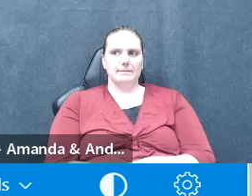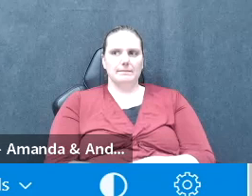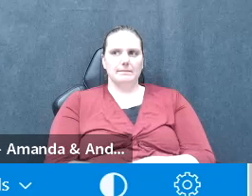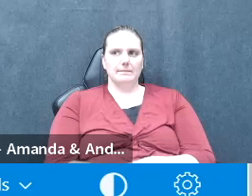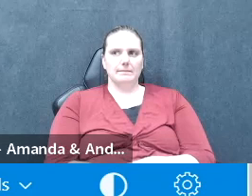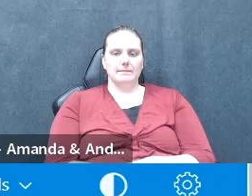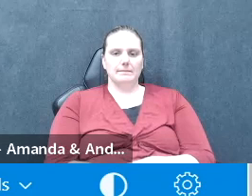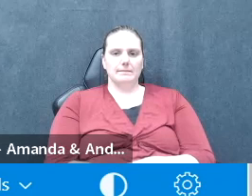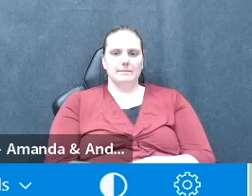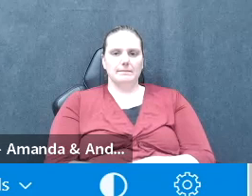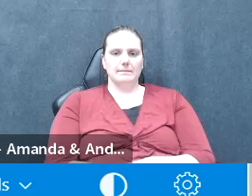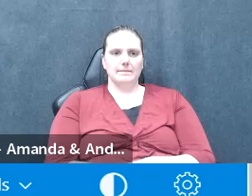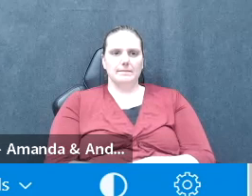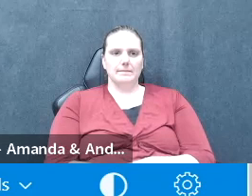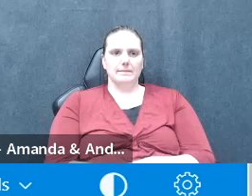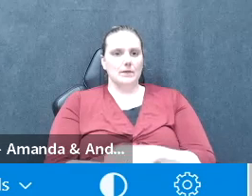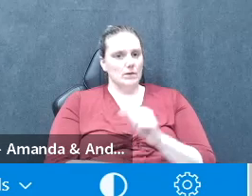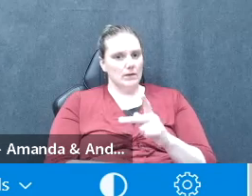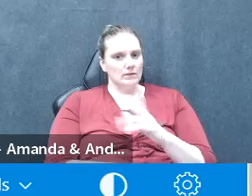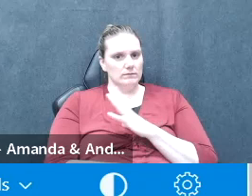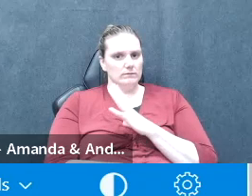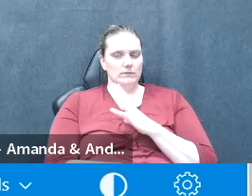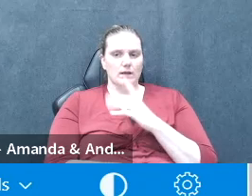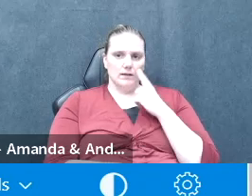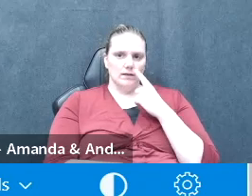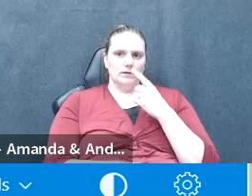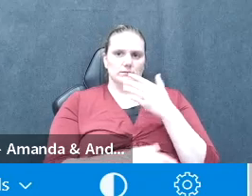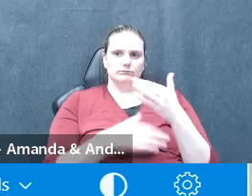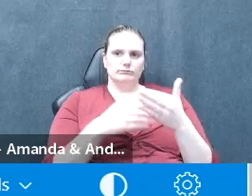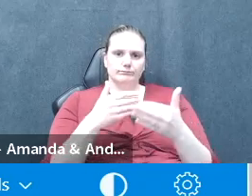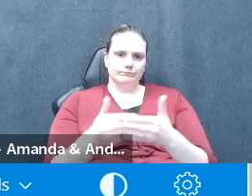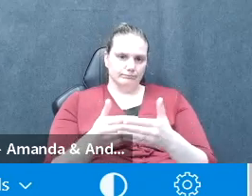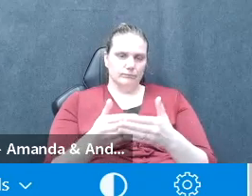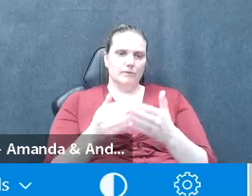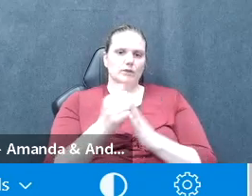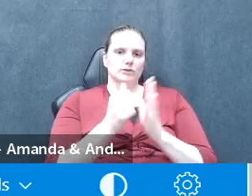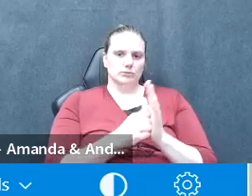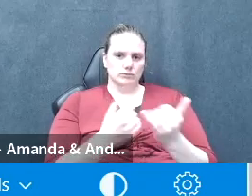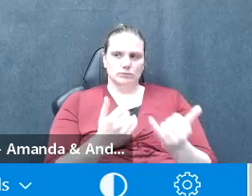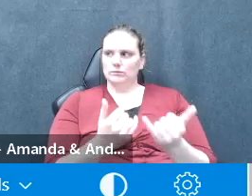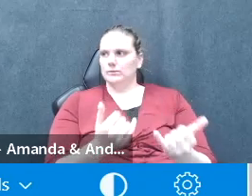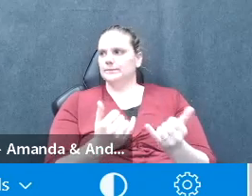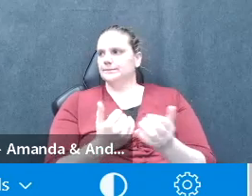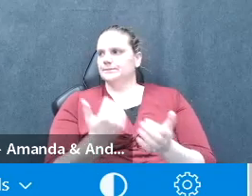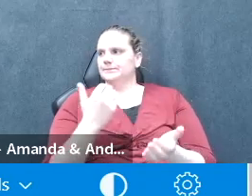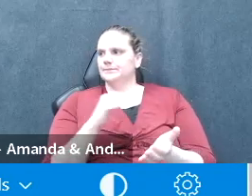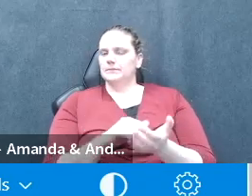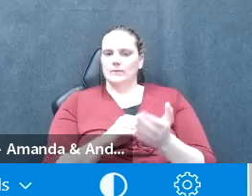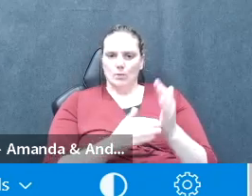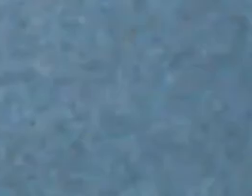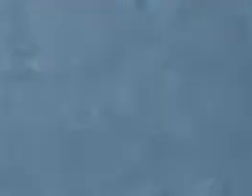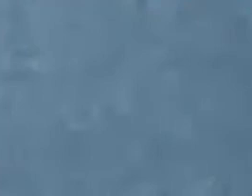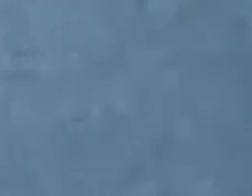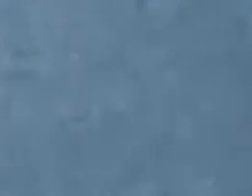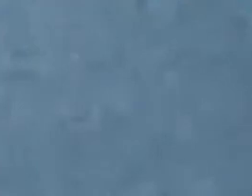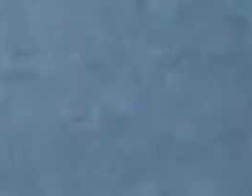Okay. Well, then I think we are at the end of our agenda today. Again, I'm going to stop the share so you don't have to